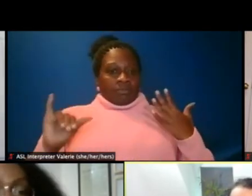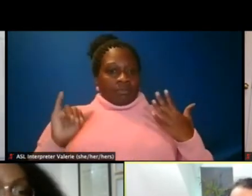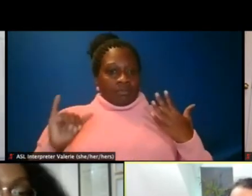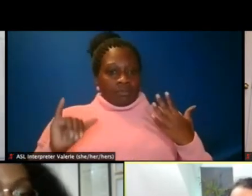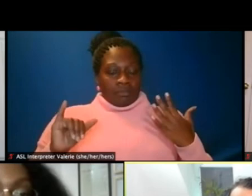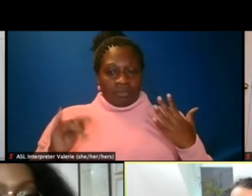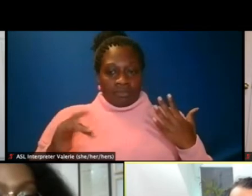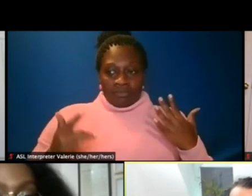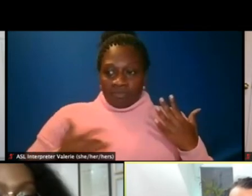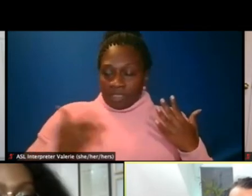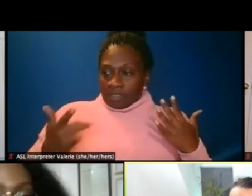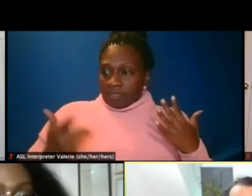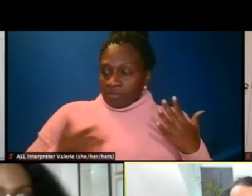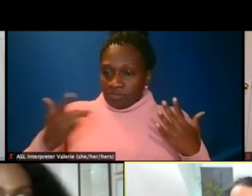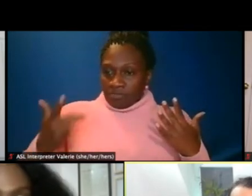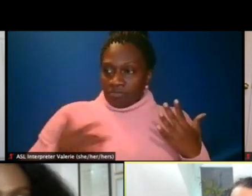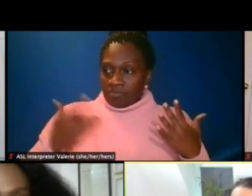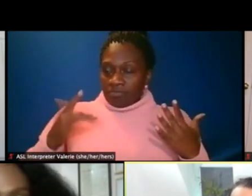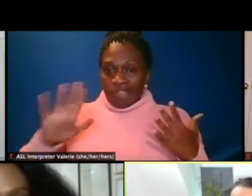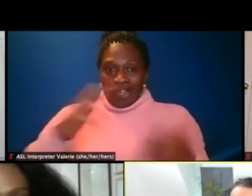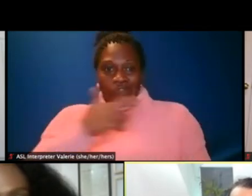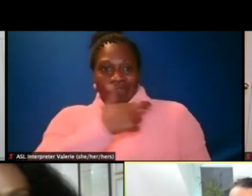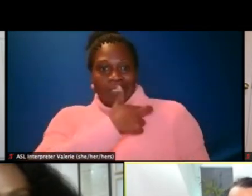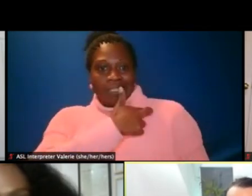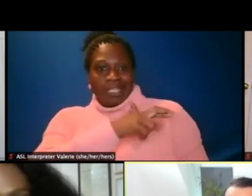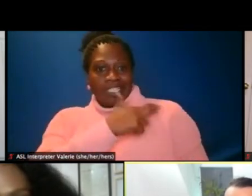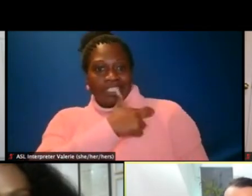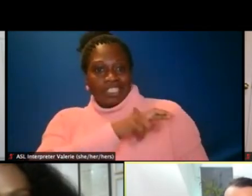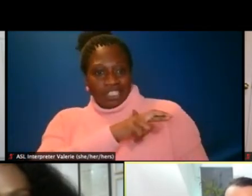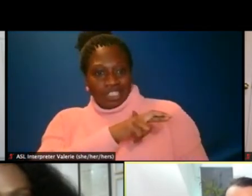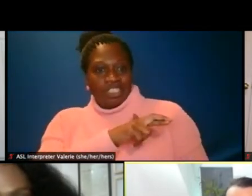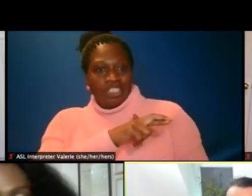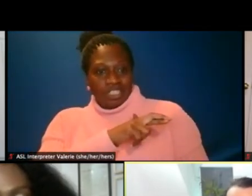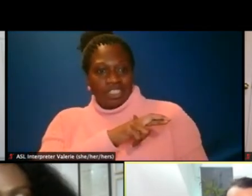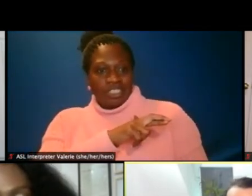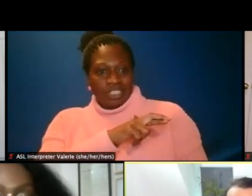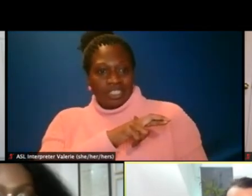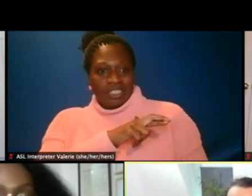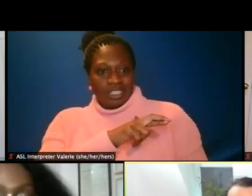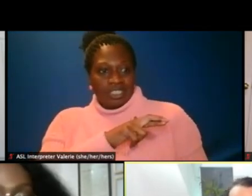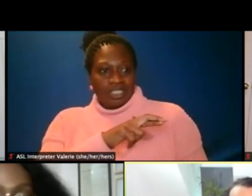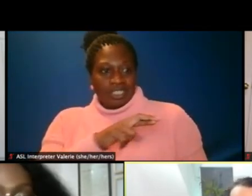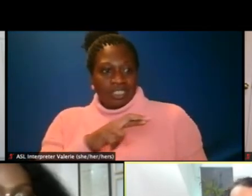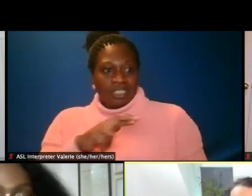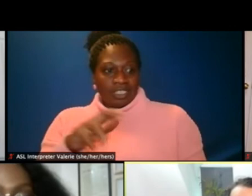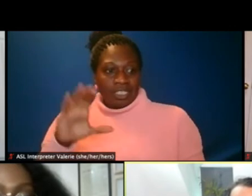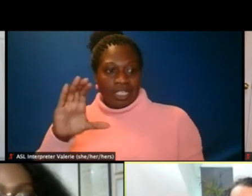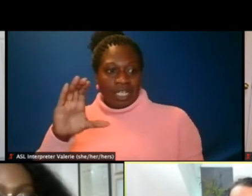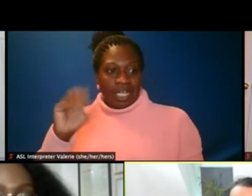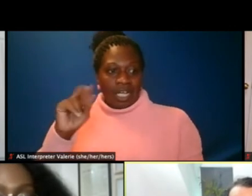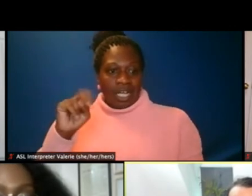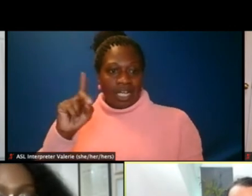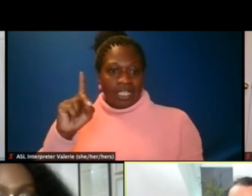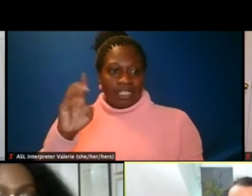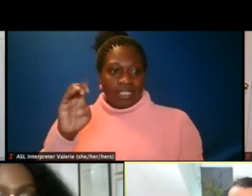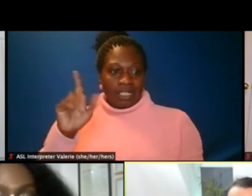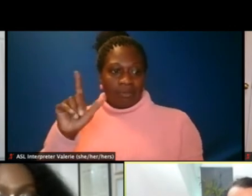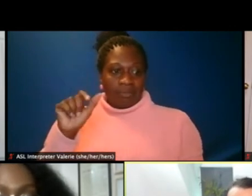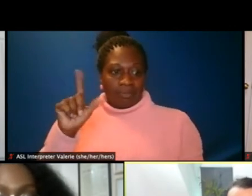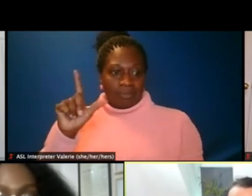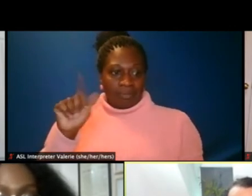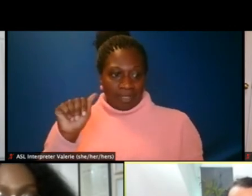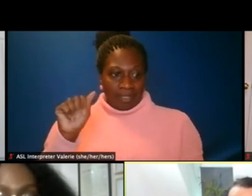present in religion, which is in Candomblé, which was created and organized in